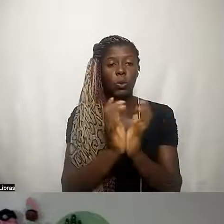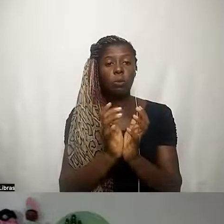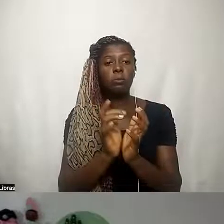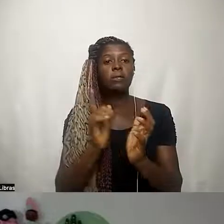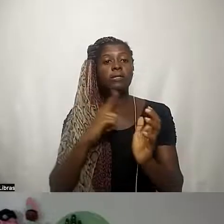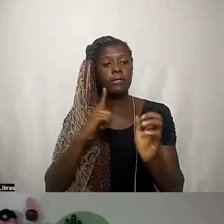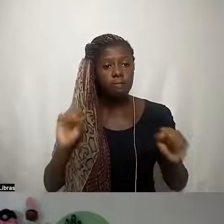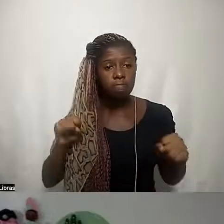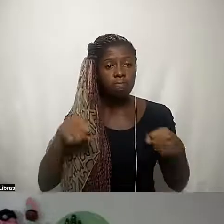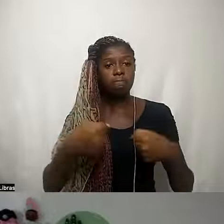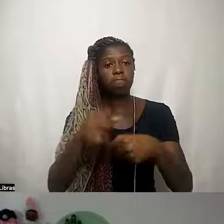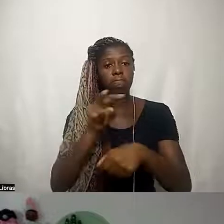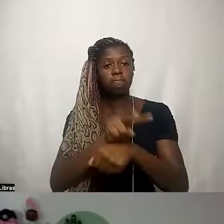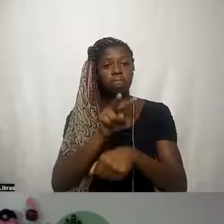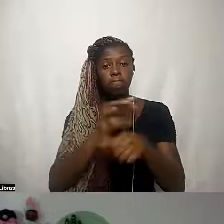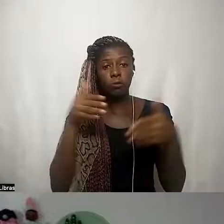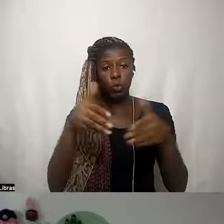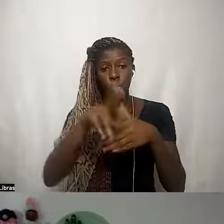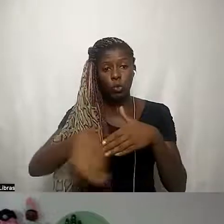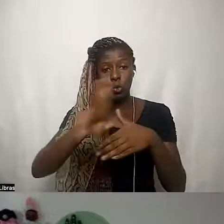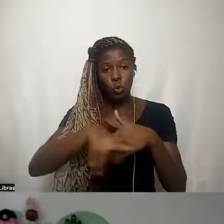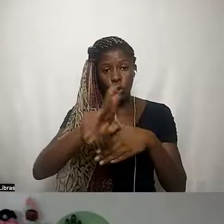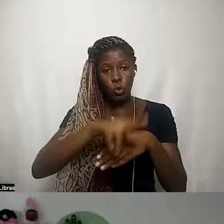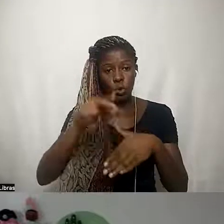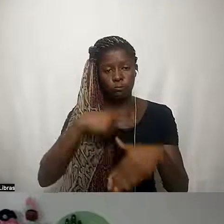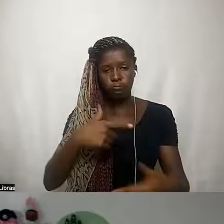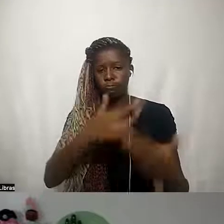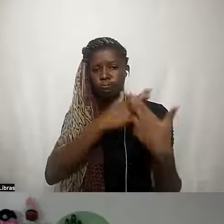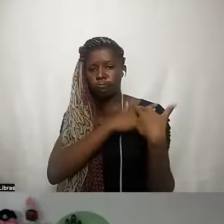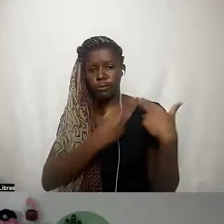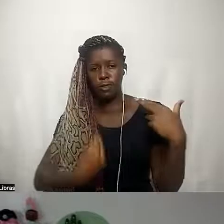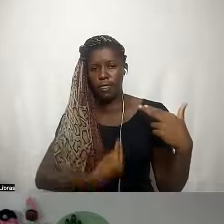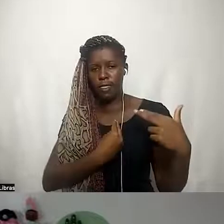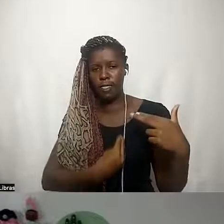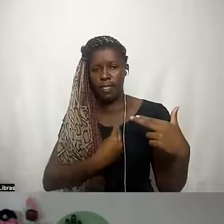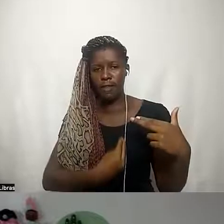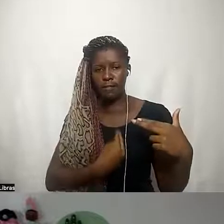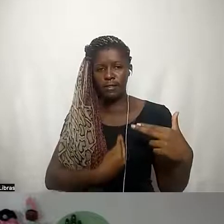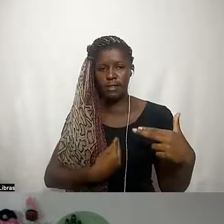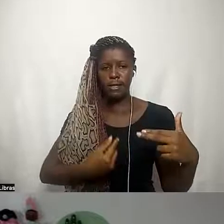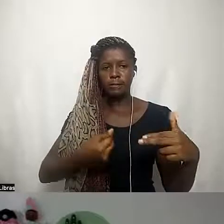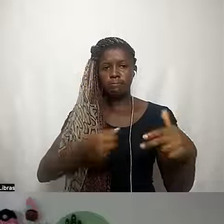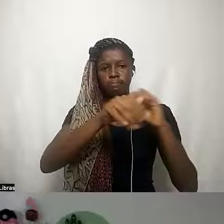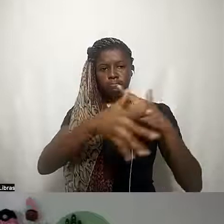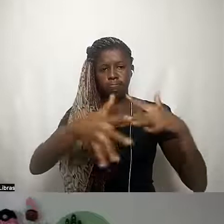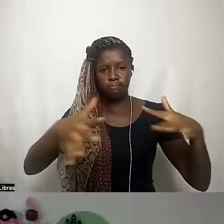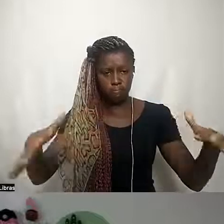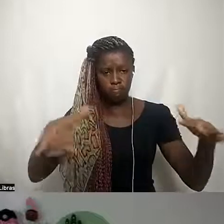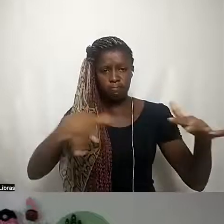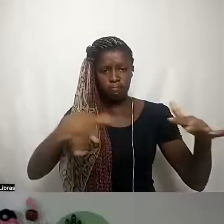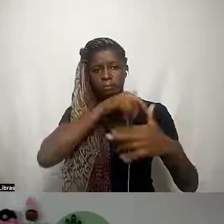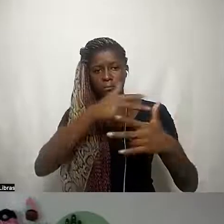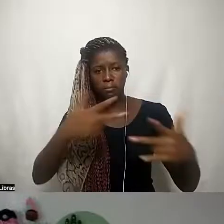prefer any attitudes and places that are aligned with marine conservation